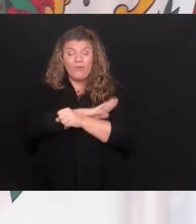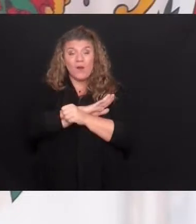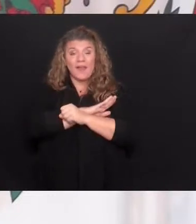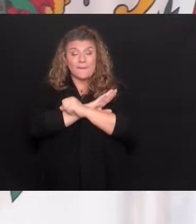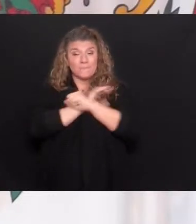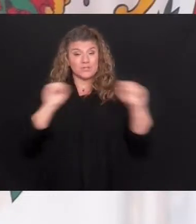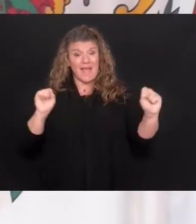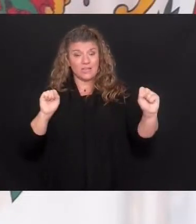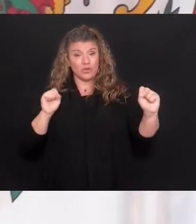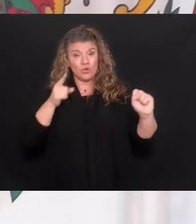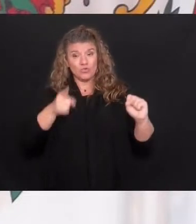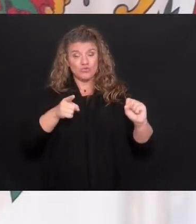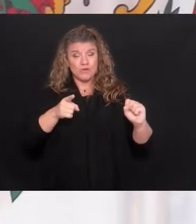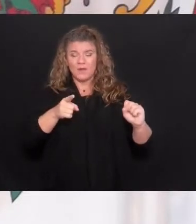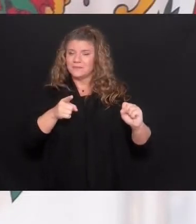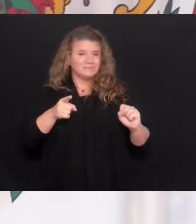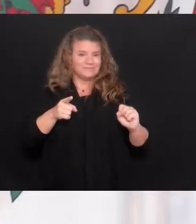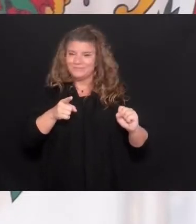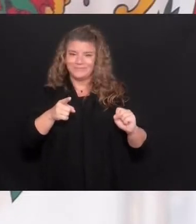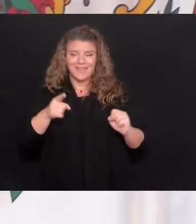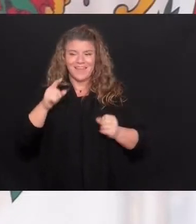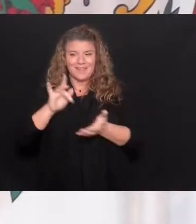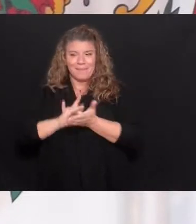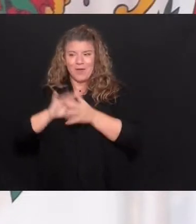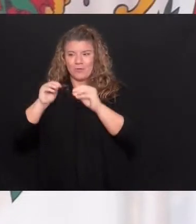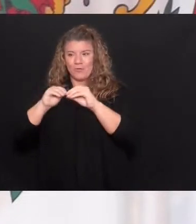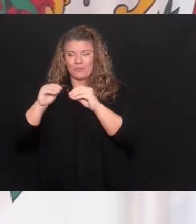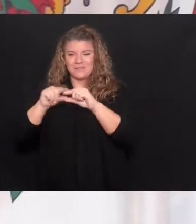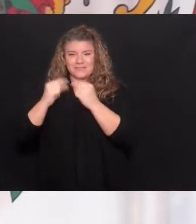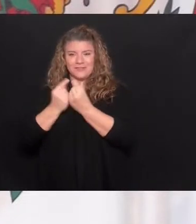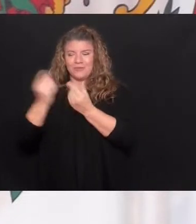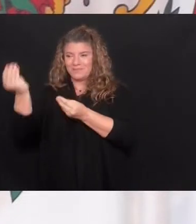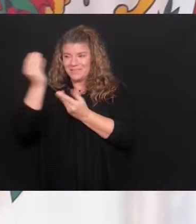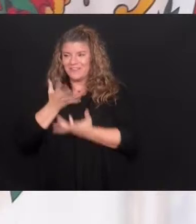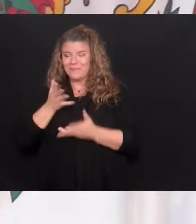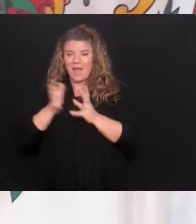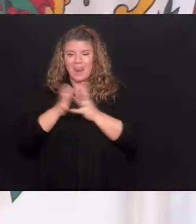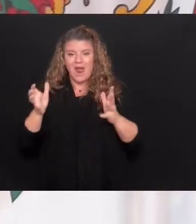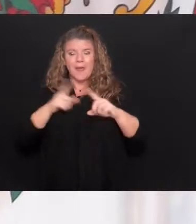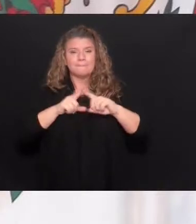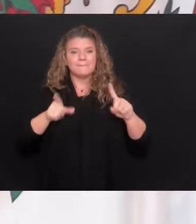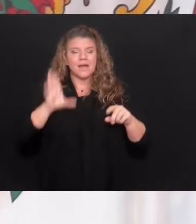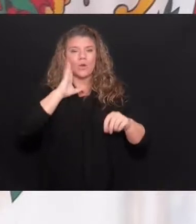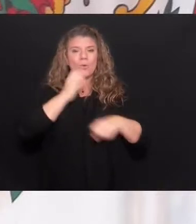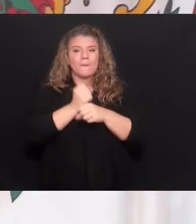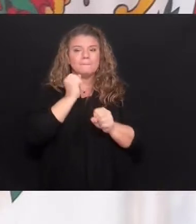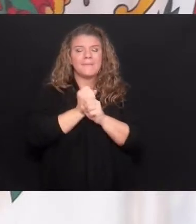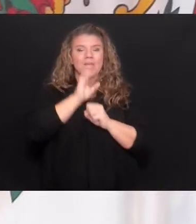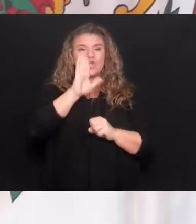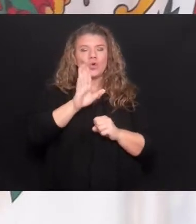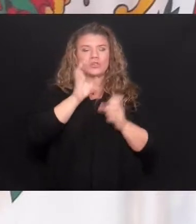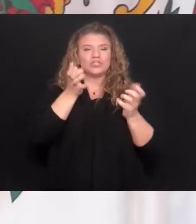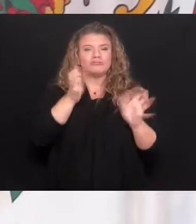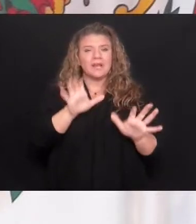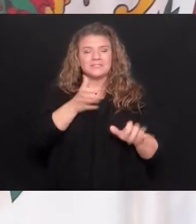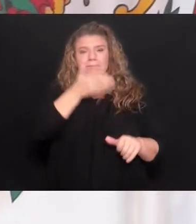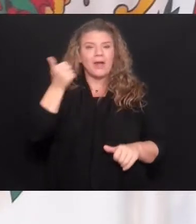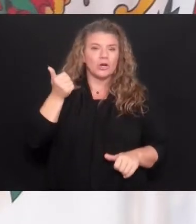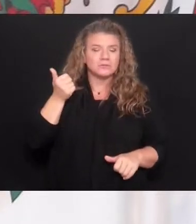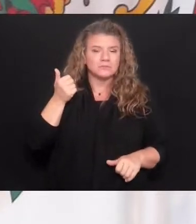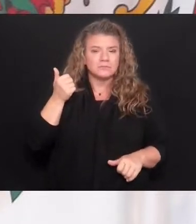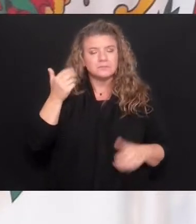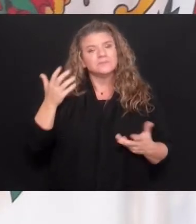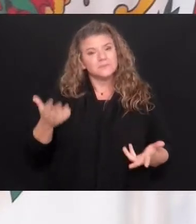all the knowledge that the medical community has given me, but it absolutely makes your odds better. And so